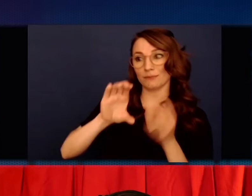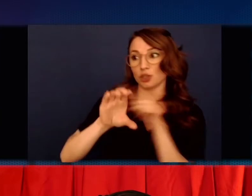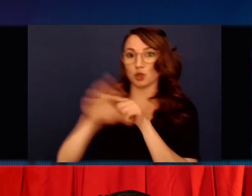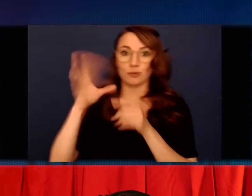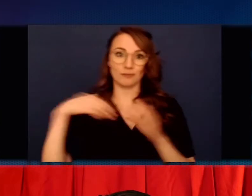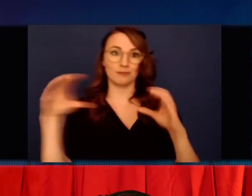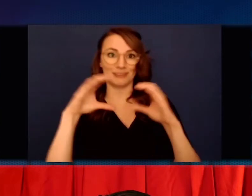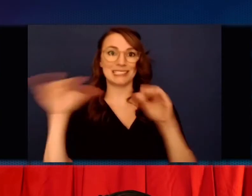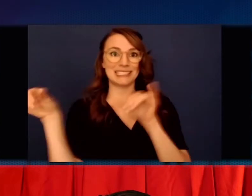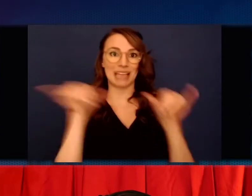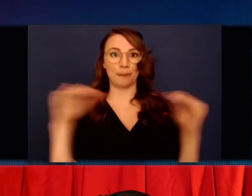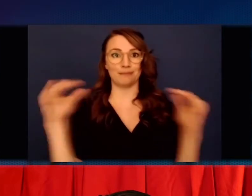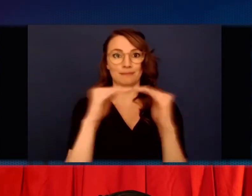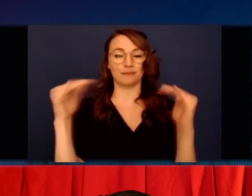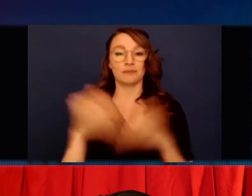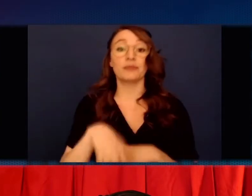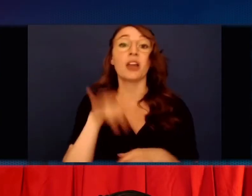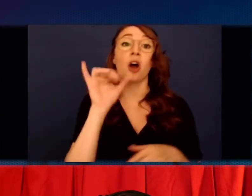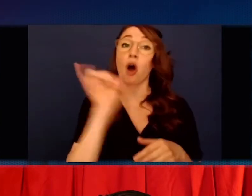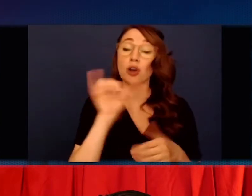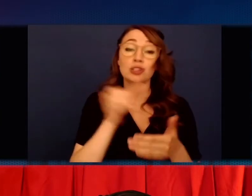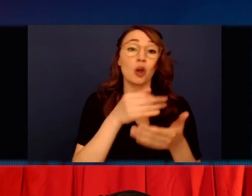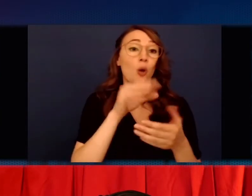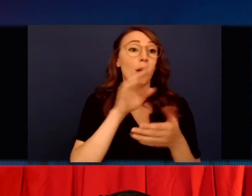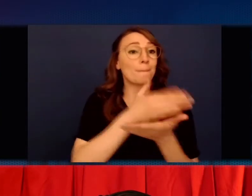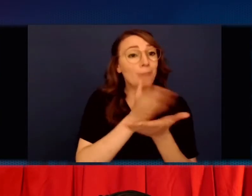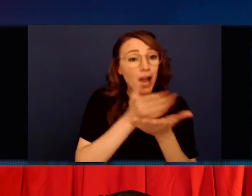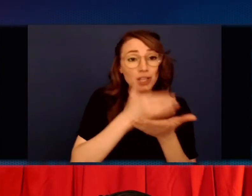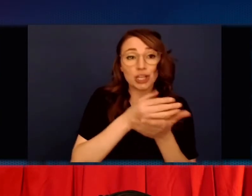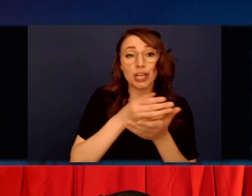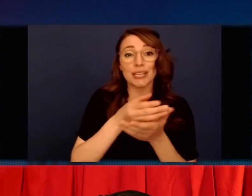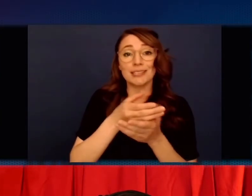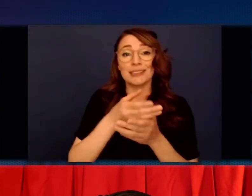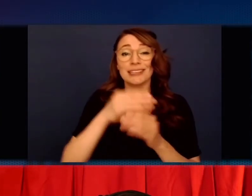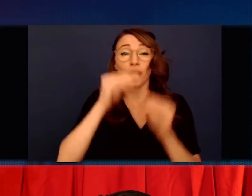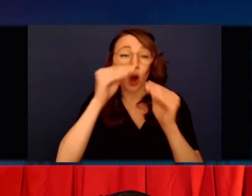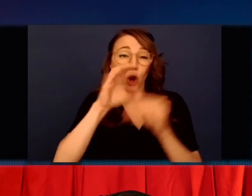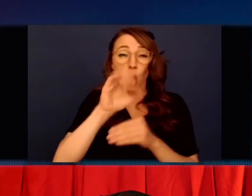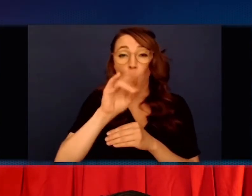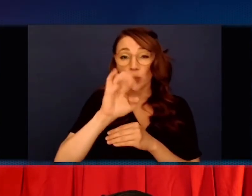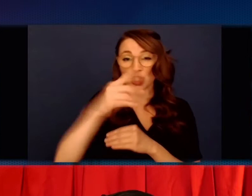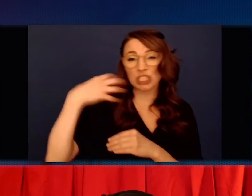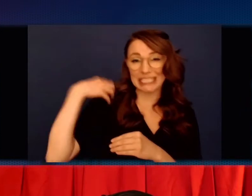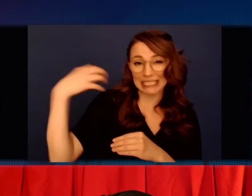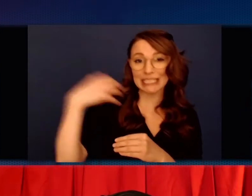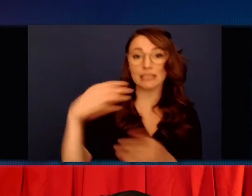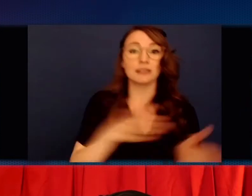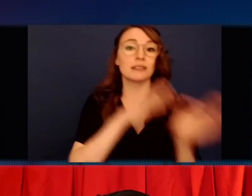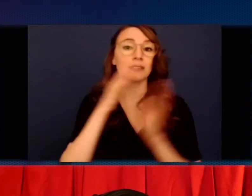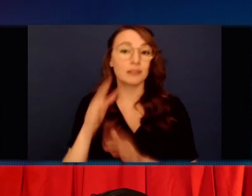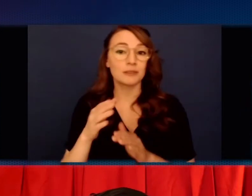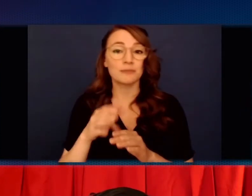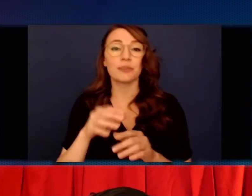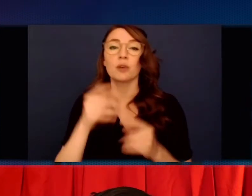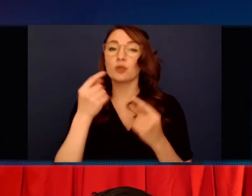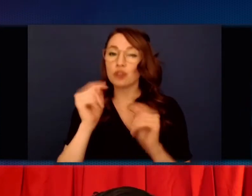counseling and budget coaching and free income tax assistance to make sure that everybody's getting the income